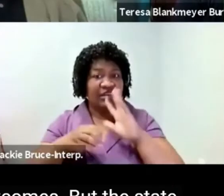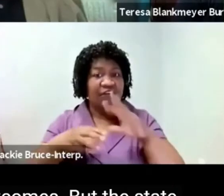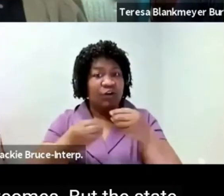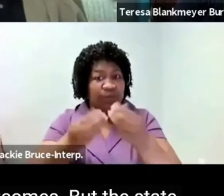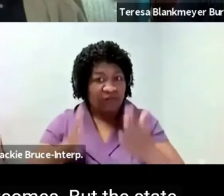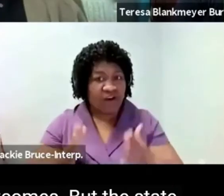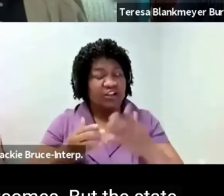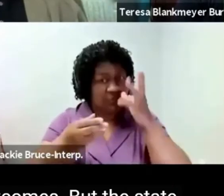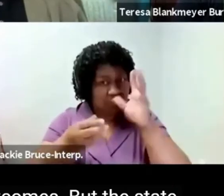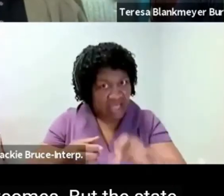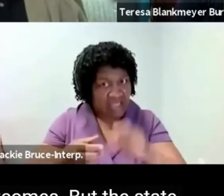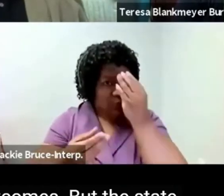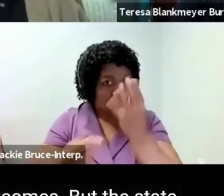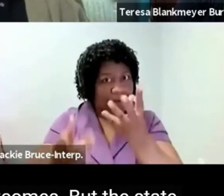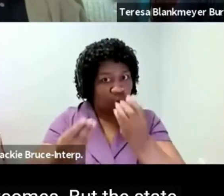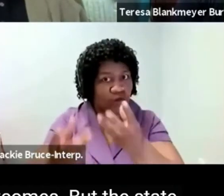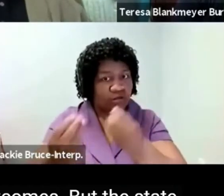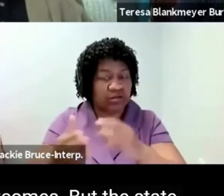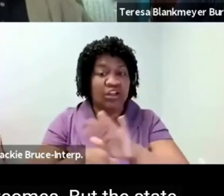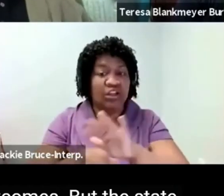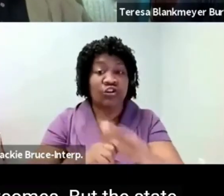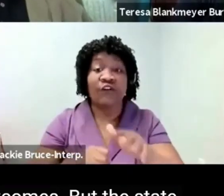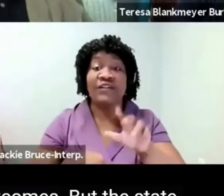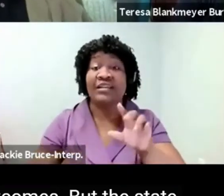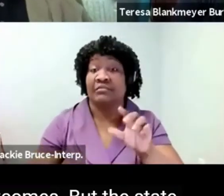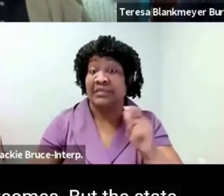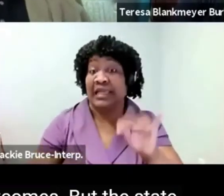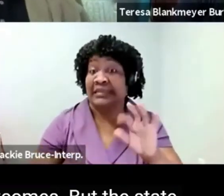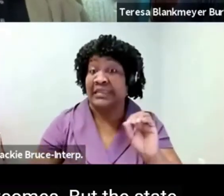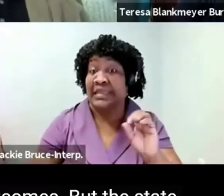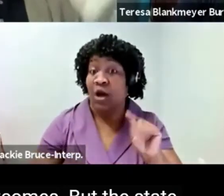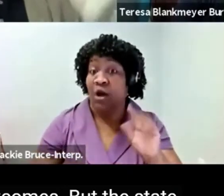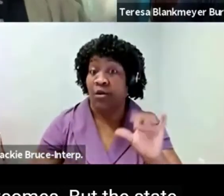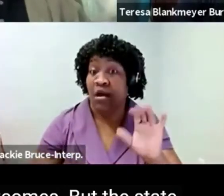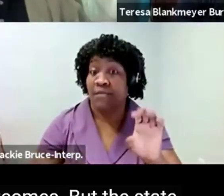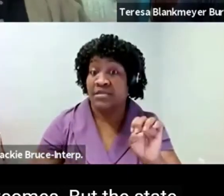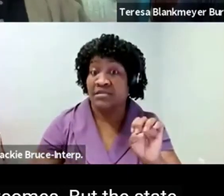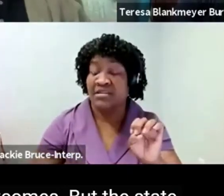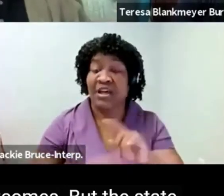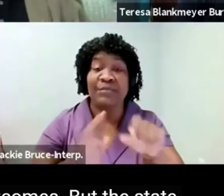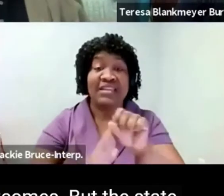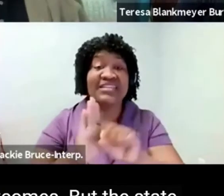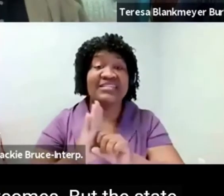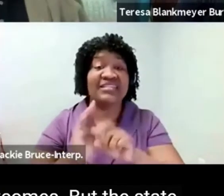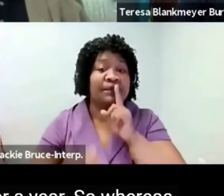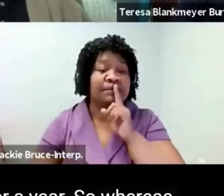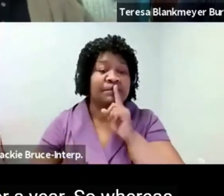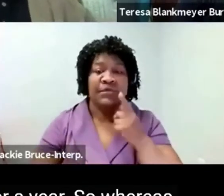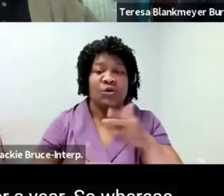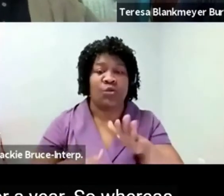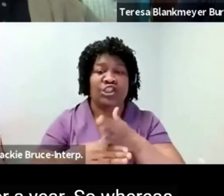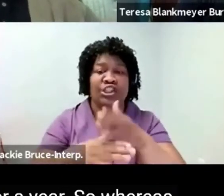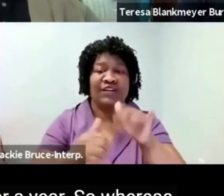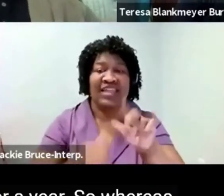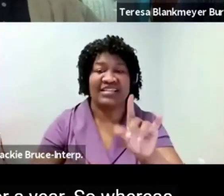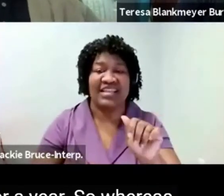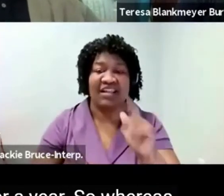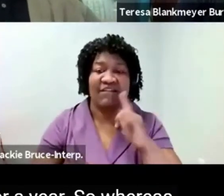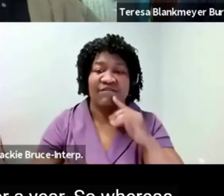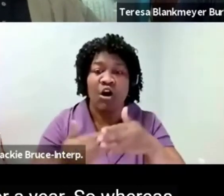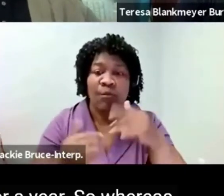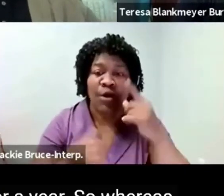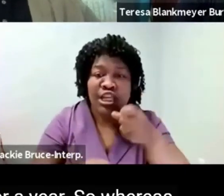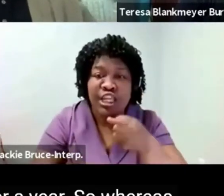to report COVID-19 outcomes. But the state chose not to share this data for over a